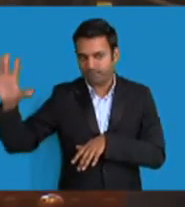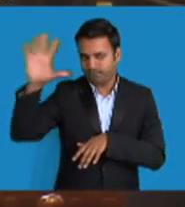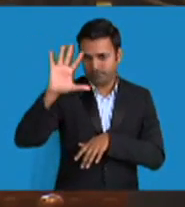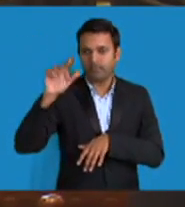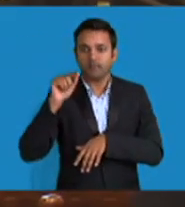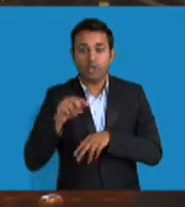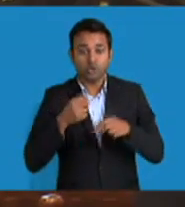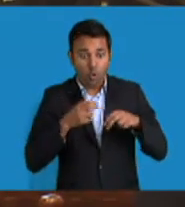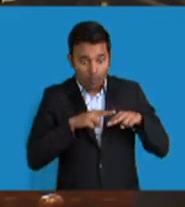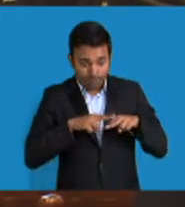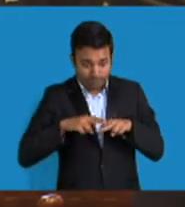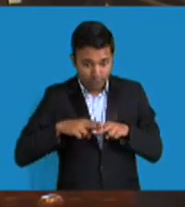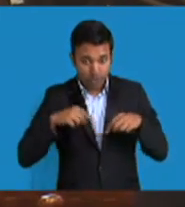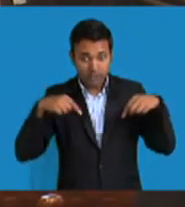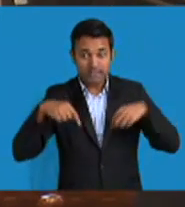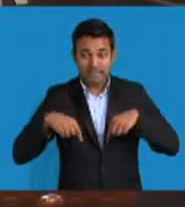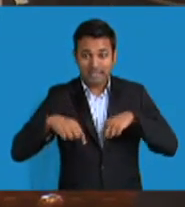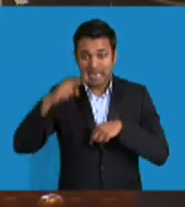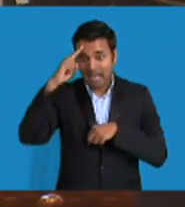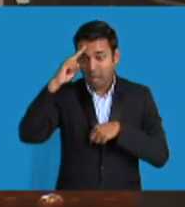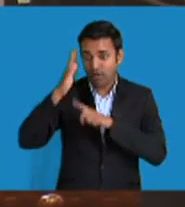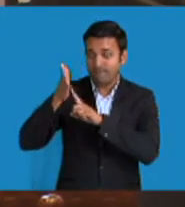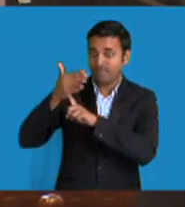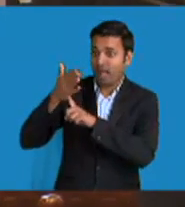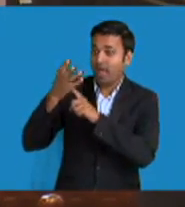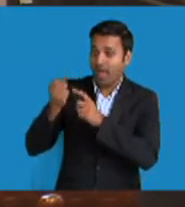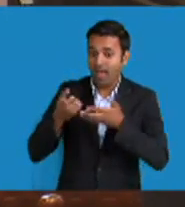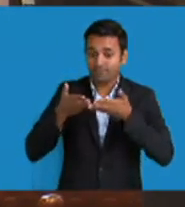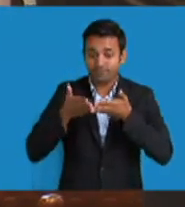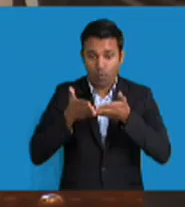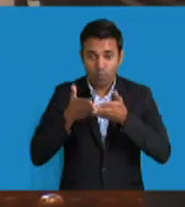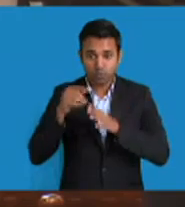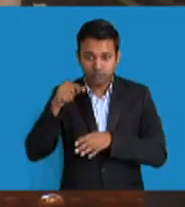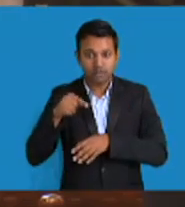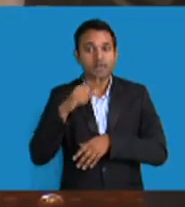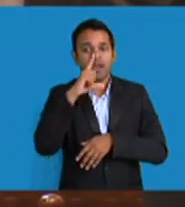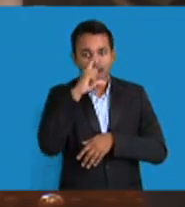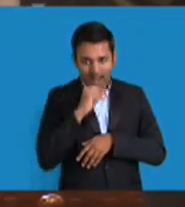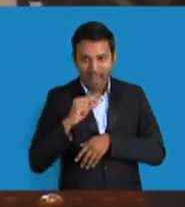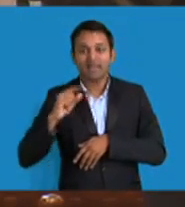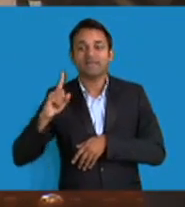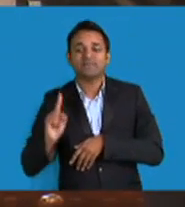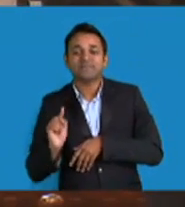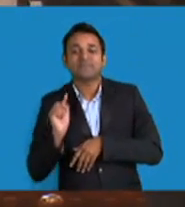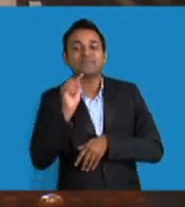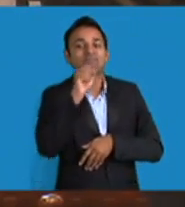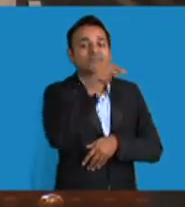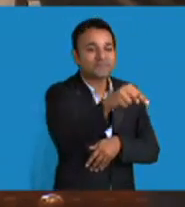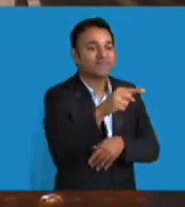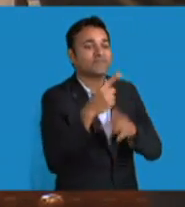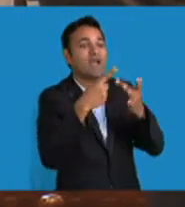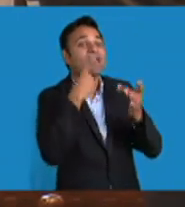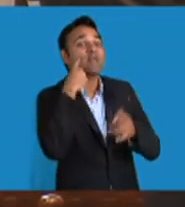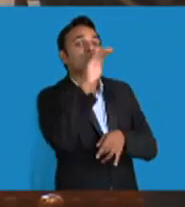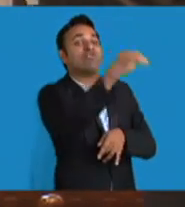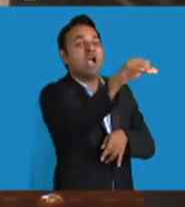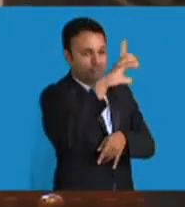Fiji's national flag vessels the ability to fish in other waters and do it